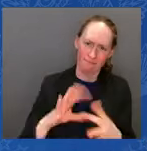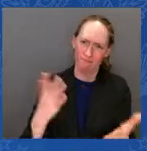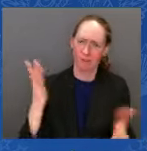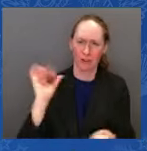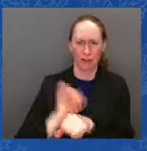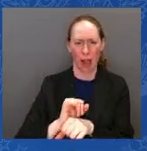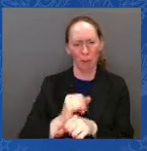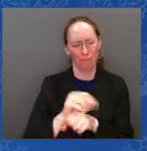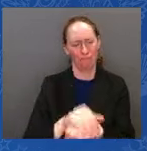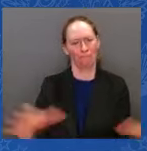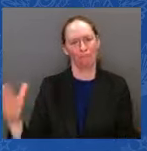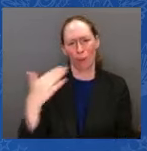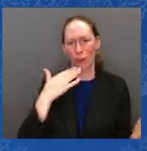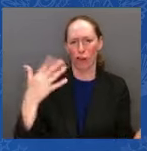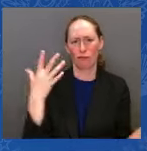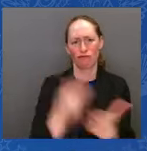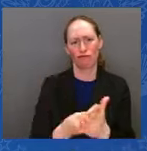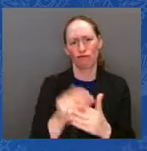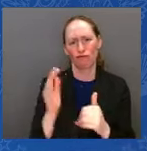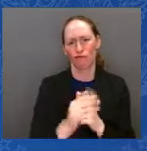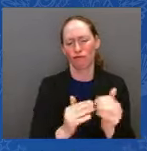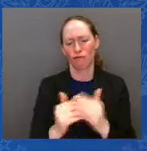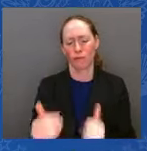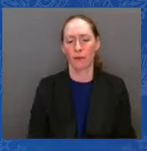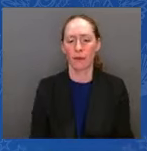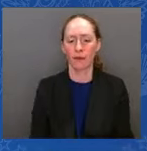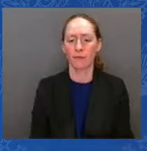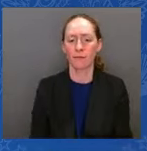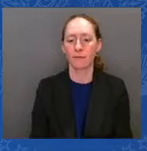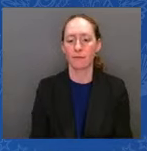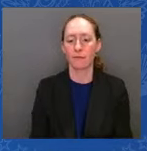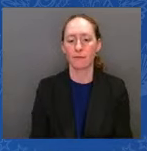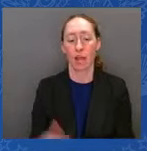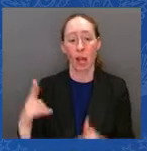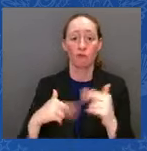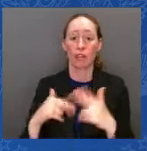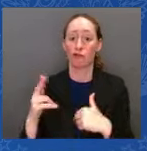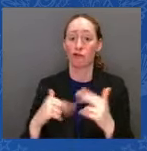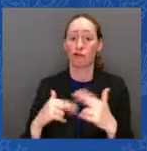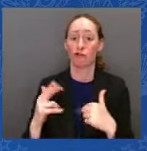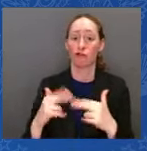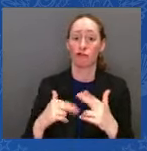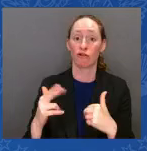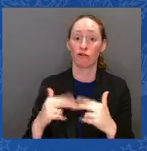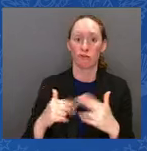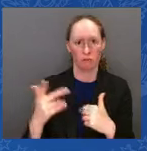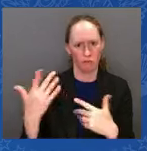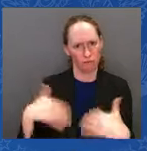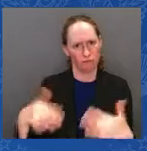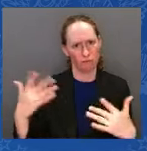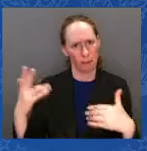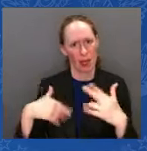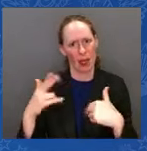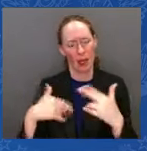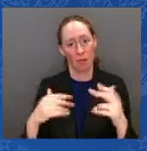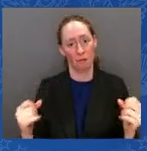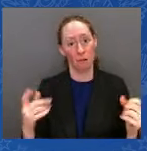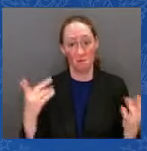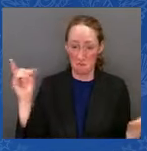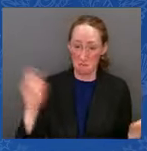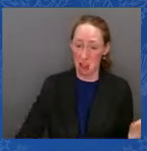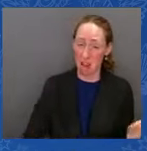jobs, the construction takes a lot of jobs. They don't require 4 years degrees when you're in these fabs. You know what the